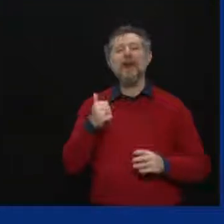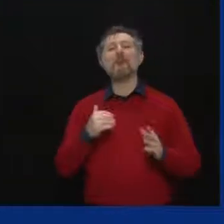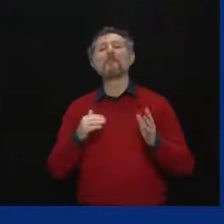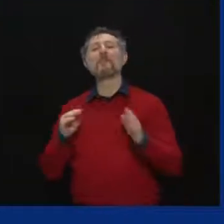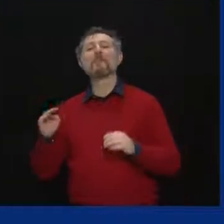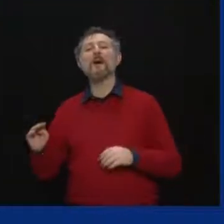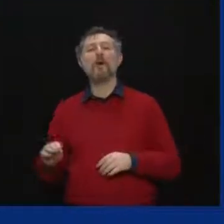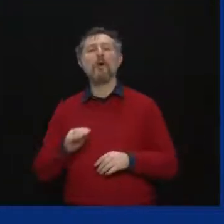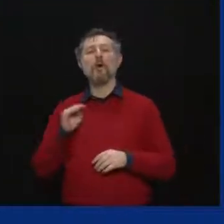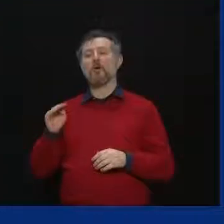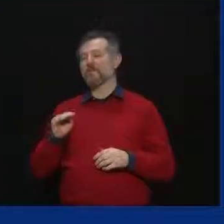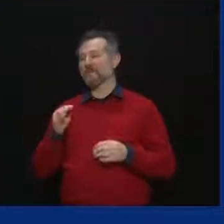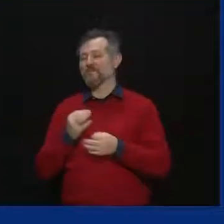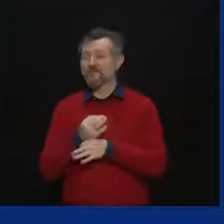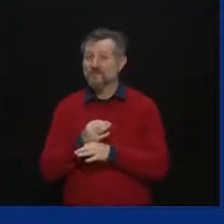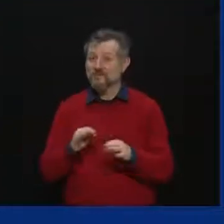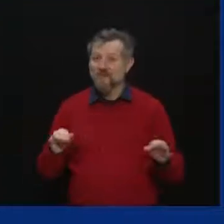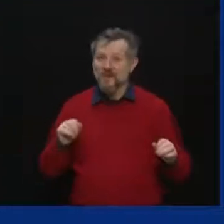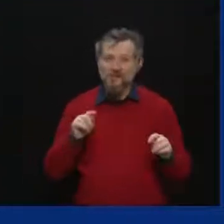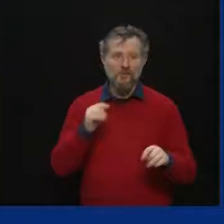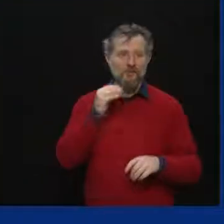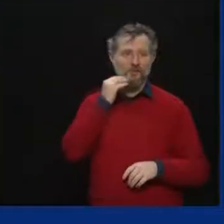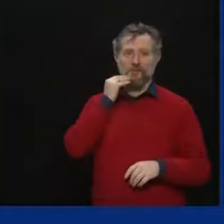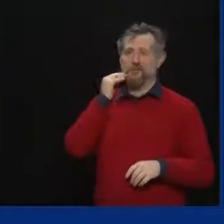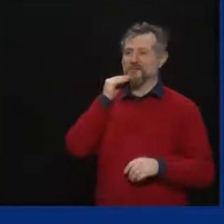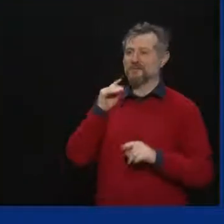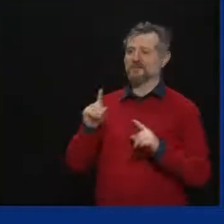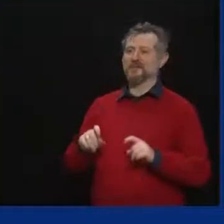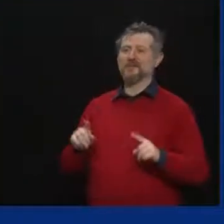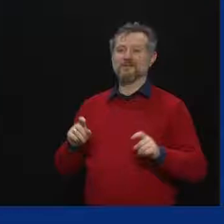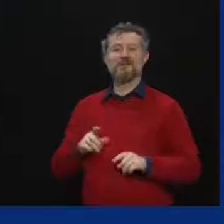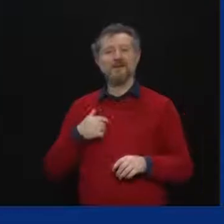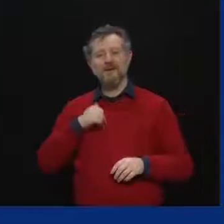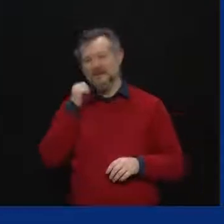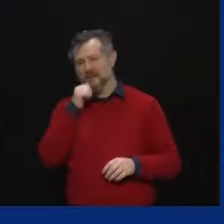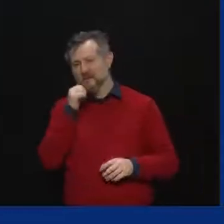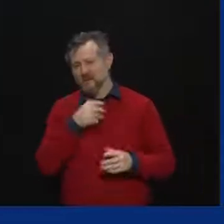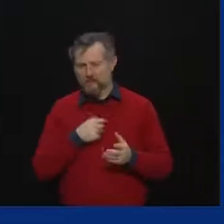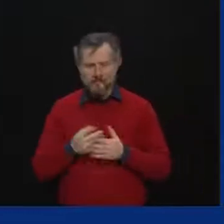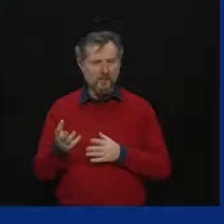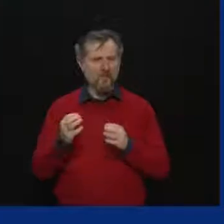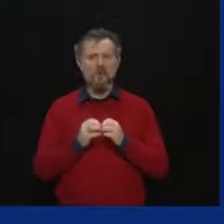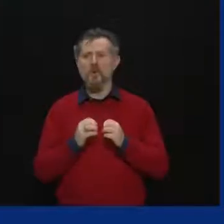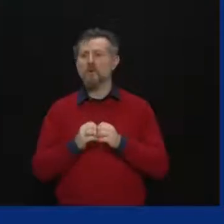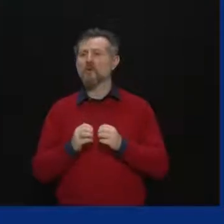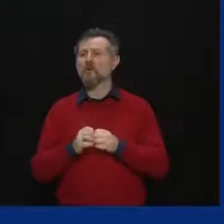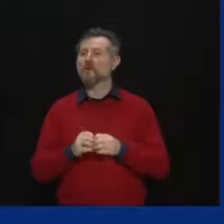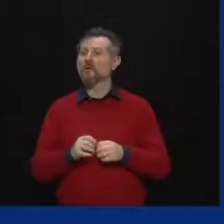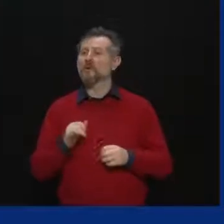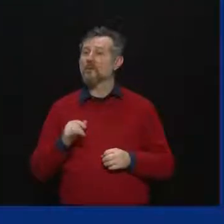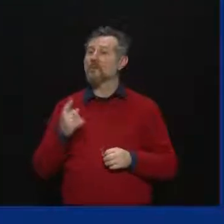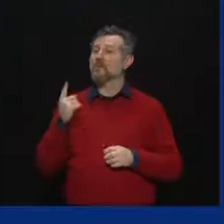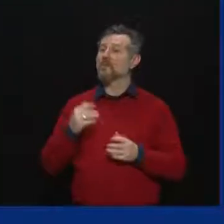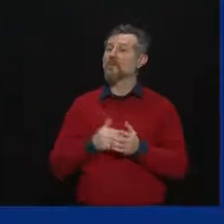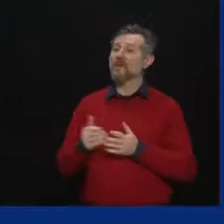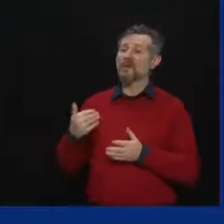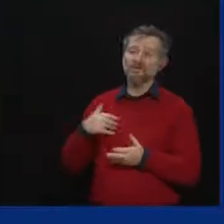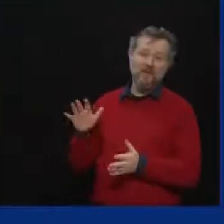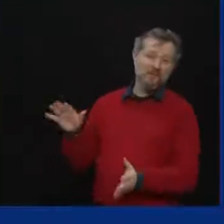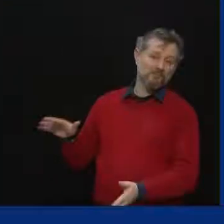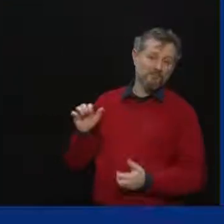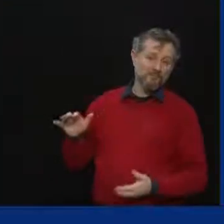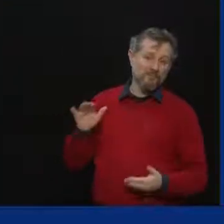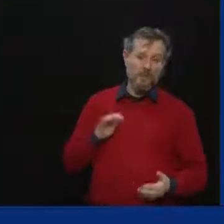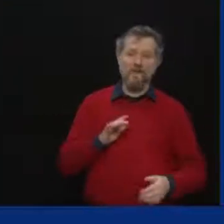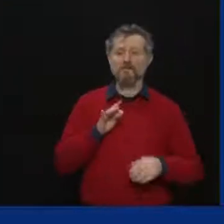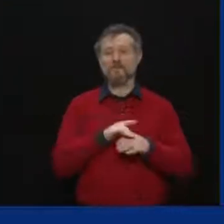tests. Every single day we're putting in more purchase orders. We had our 1 million delivered. Literally, the counties I were in today, I was in Wyoming County,